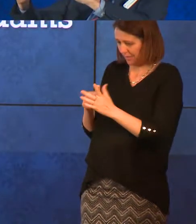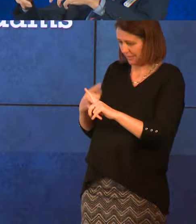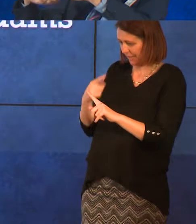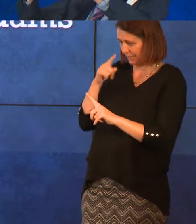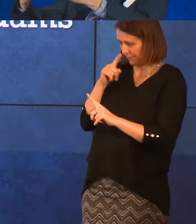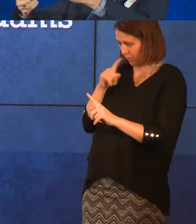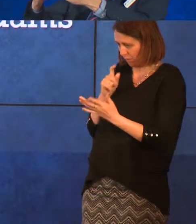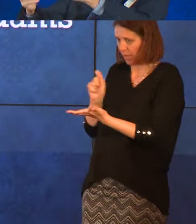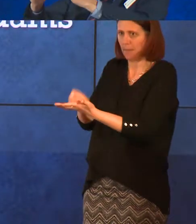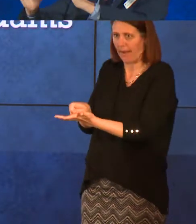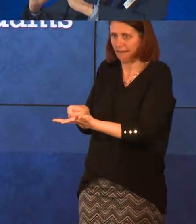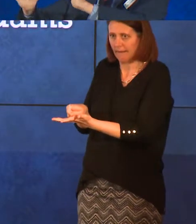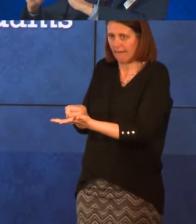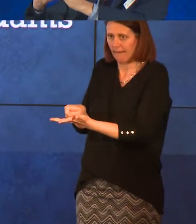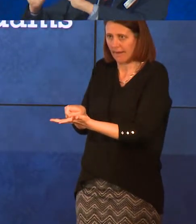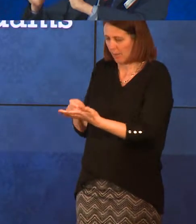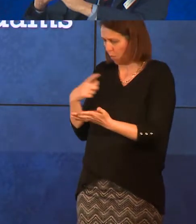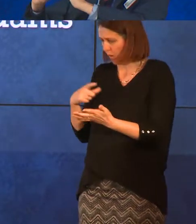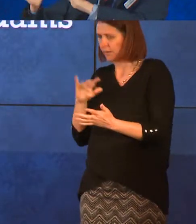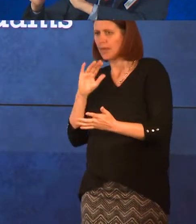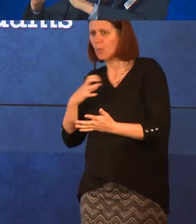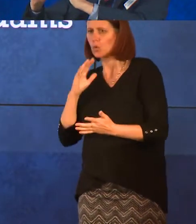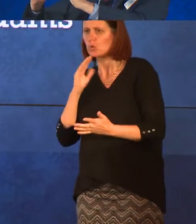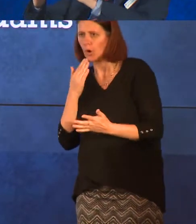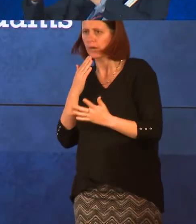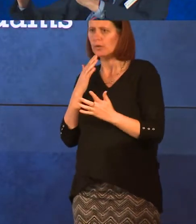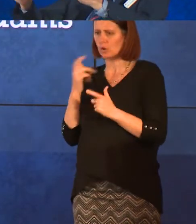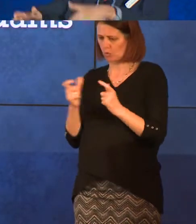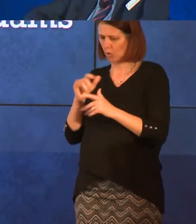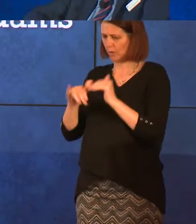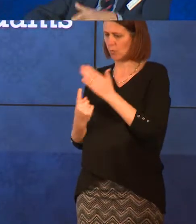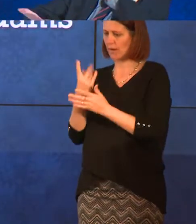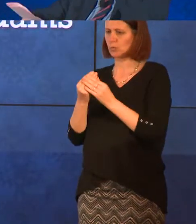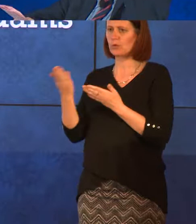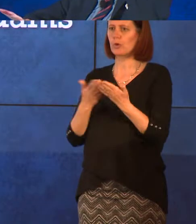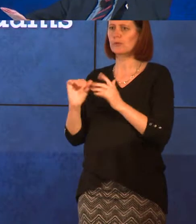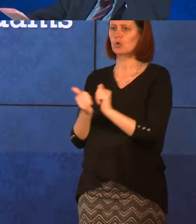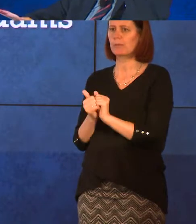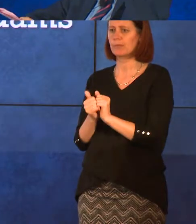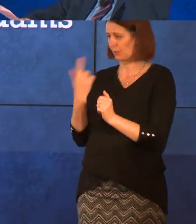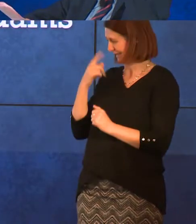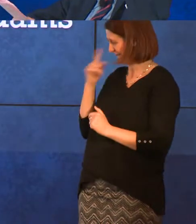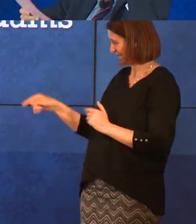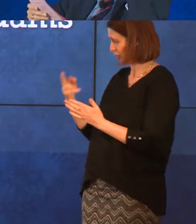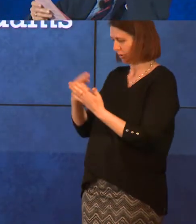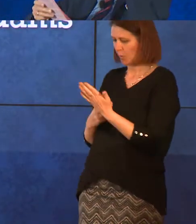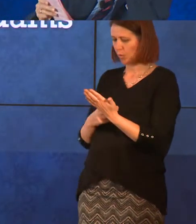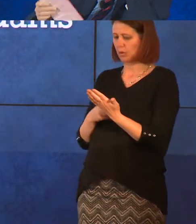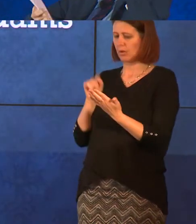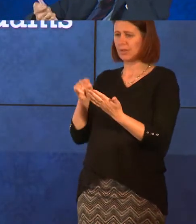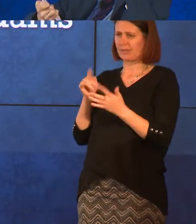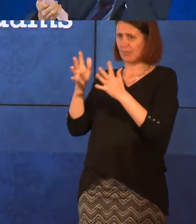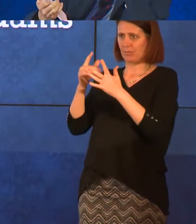bill. So why aren't there tighter controls over what can be done in service agreements? But we've seen, and we put in our report, some